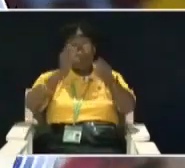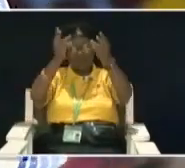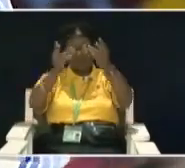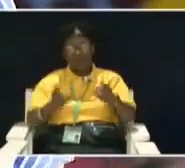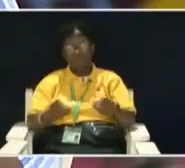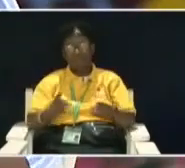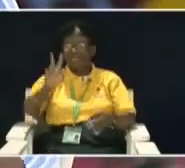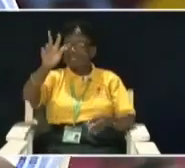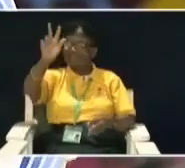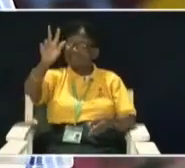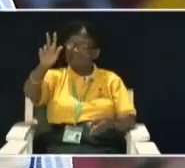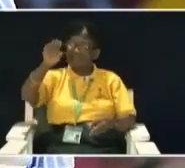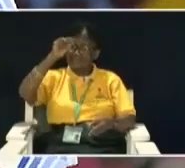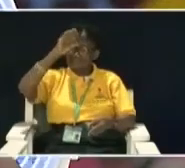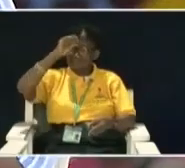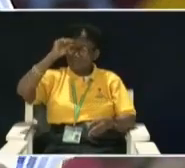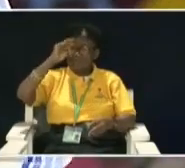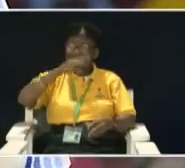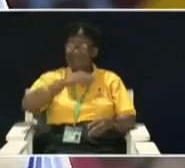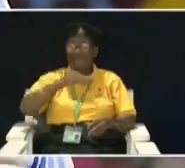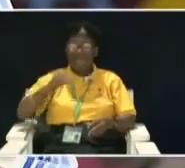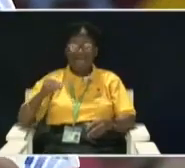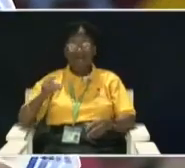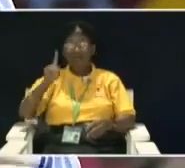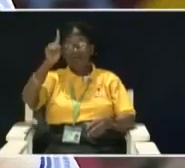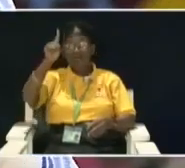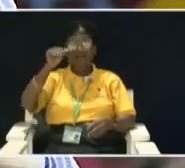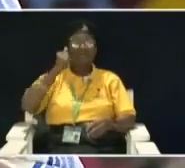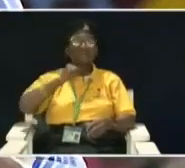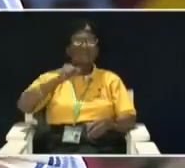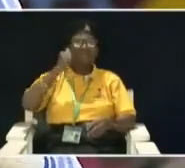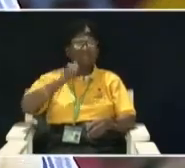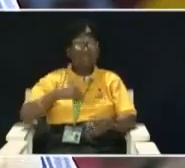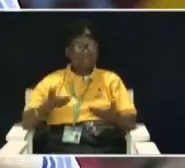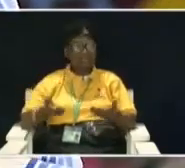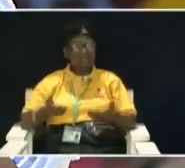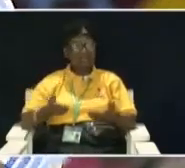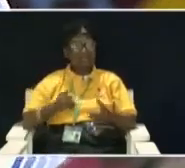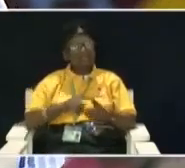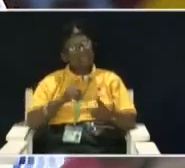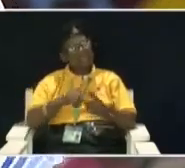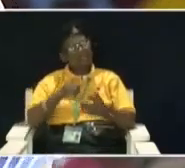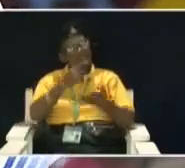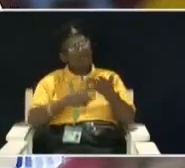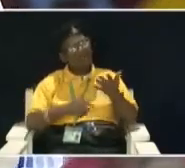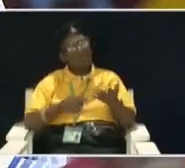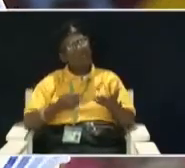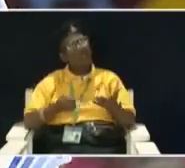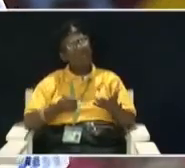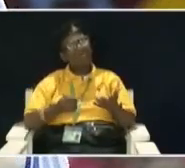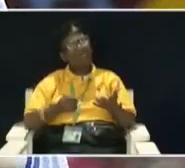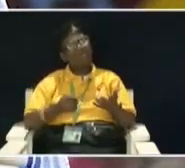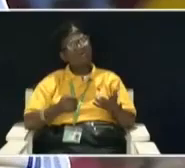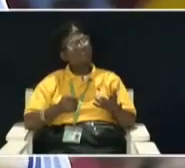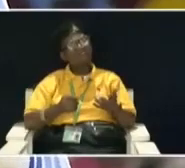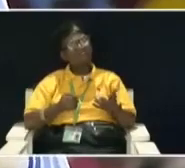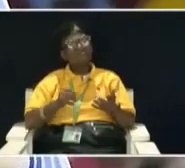Now, what method will Pastor Adeboye use to arrange that kind of miracle?